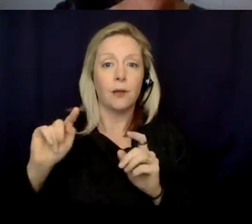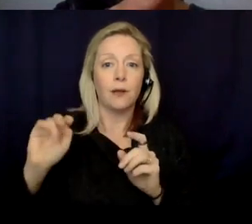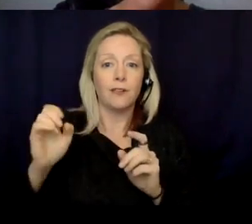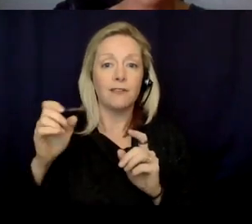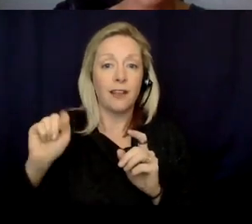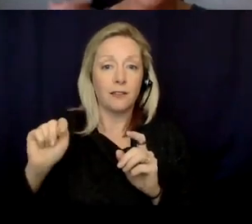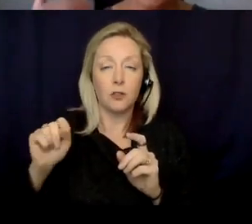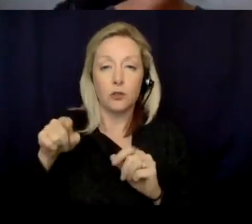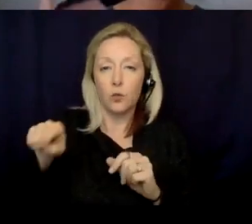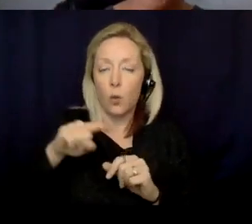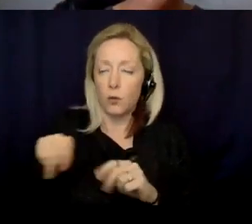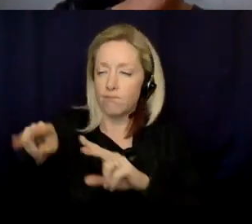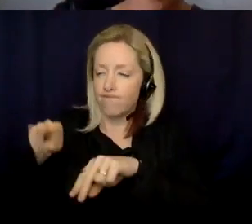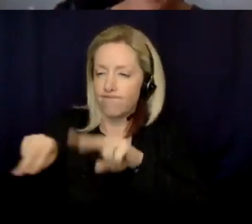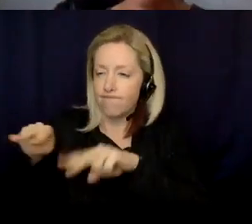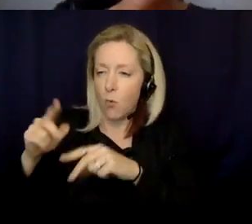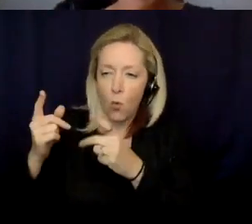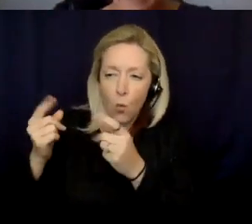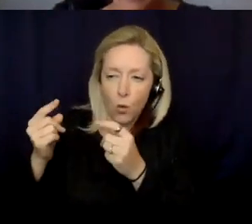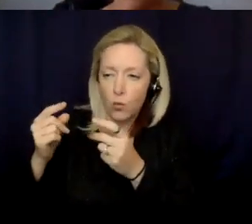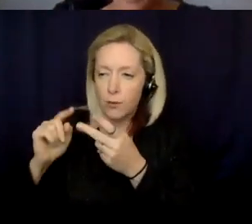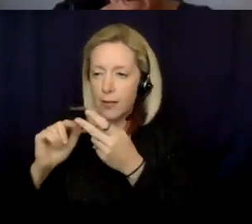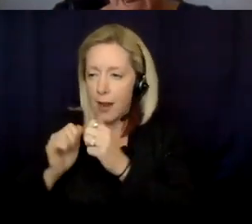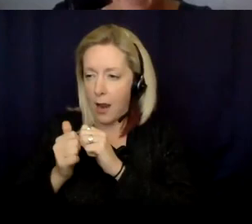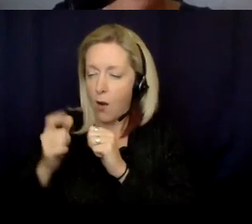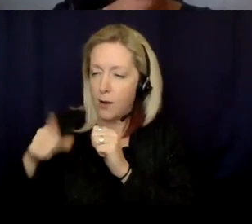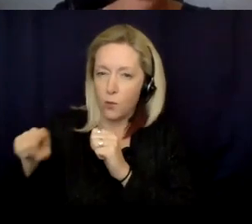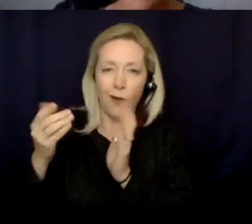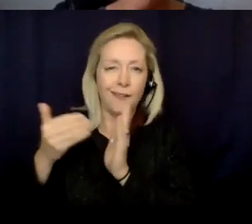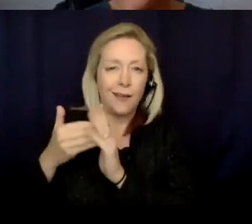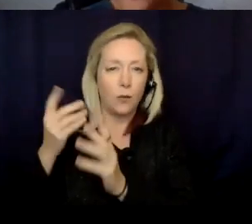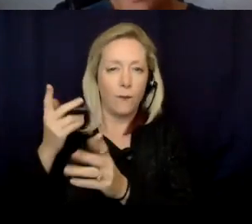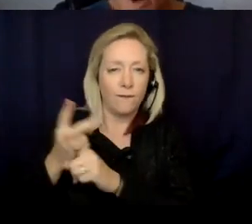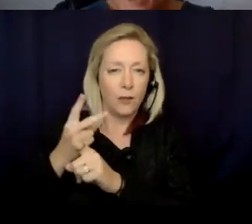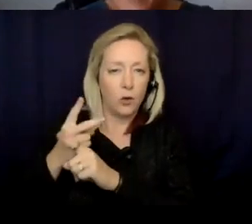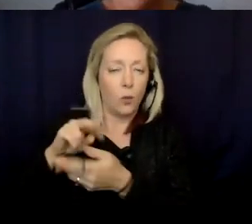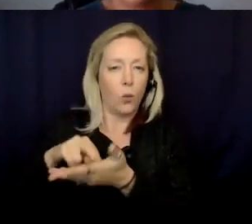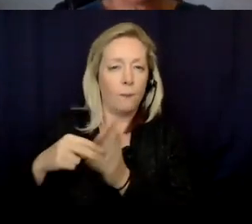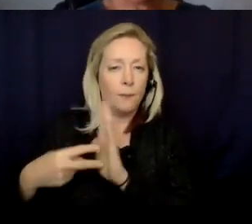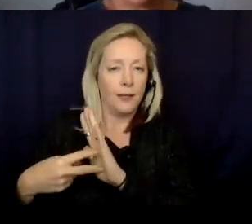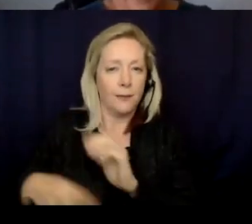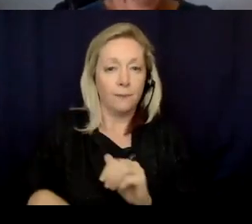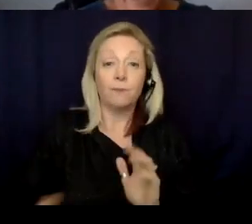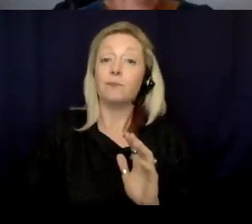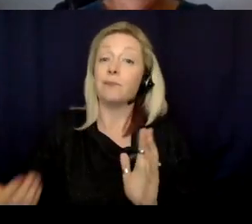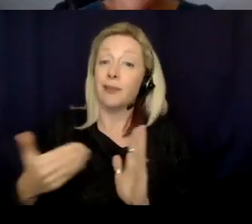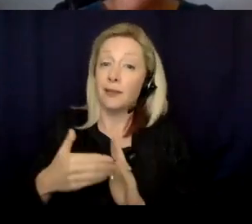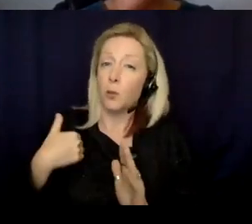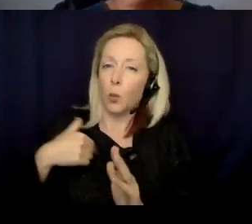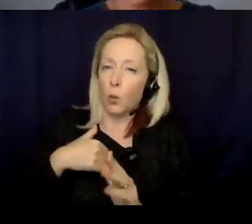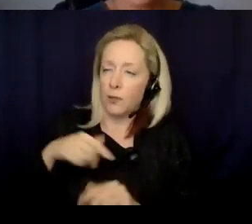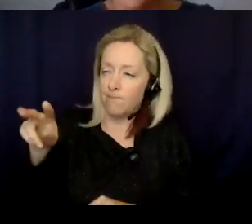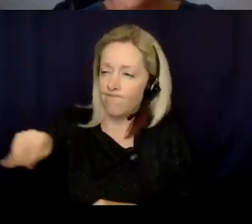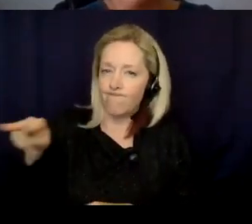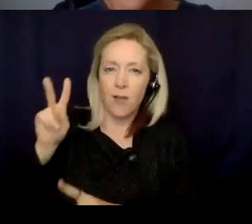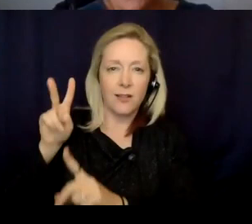they're doing it, and we're going to derive that meaning. Again, we're still interpreting. And some of